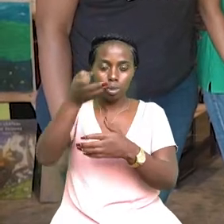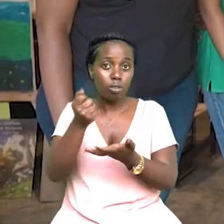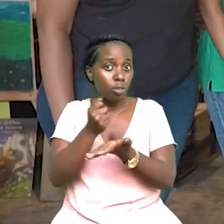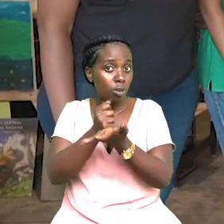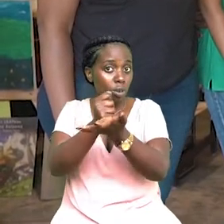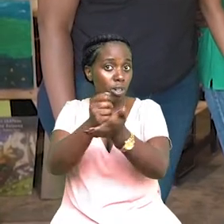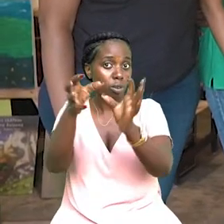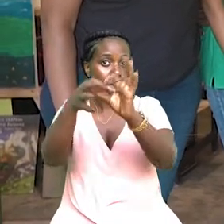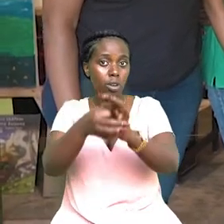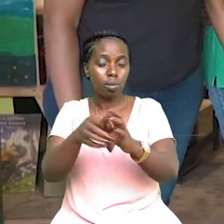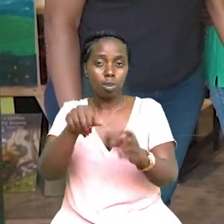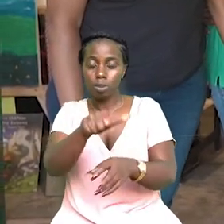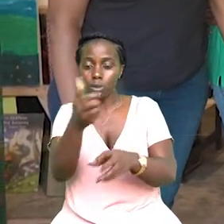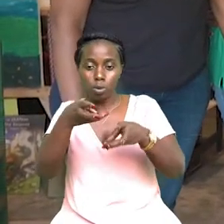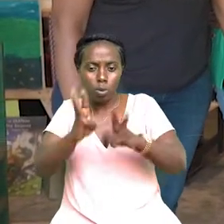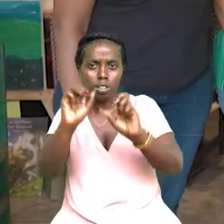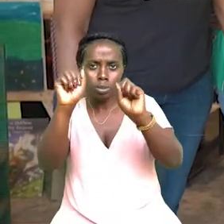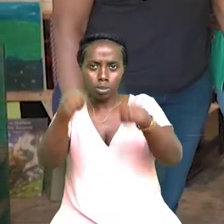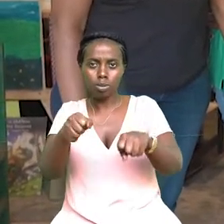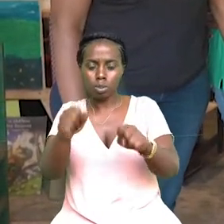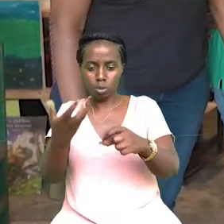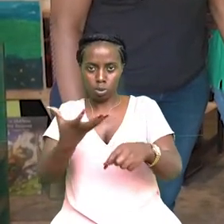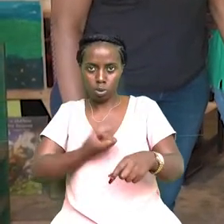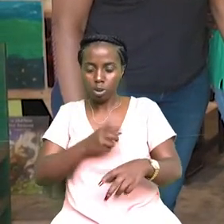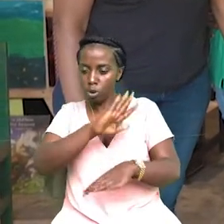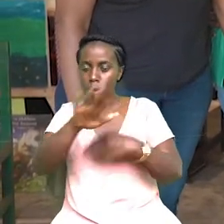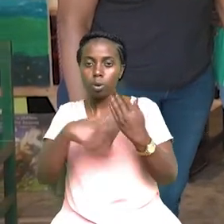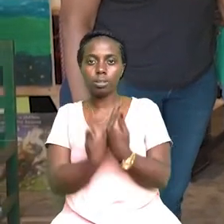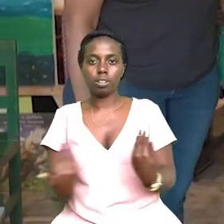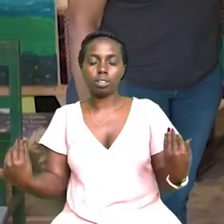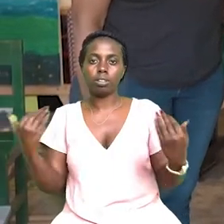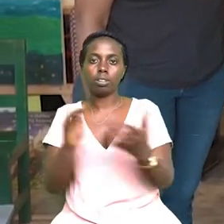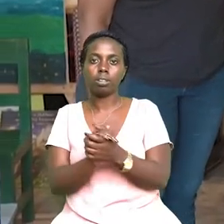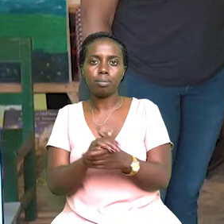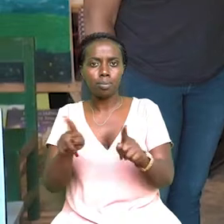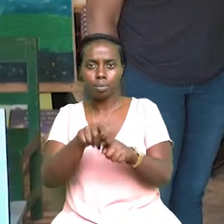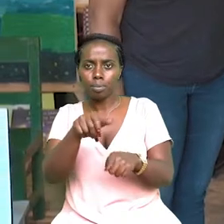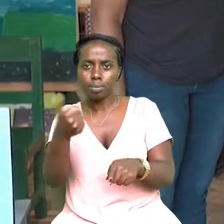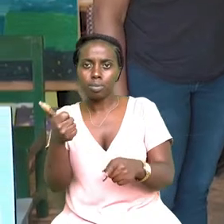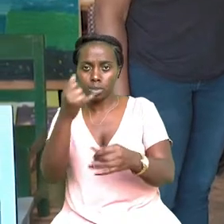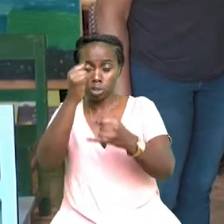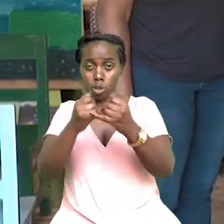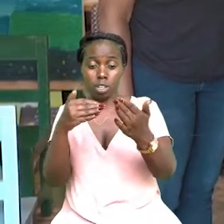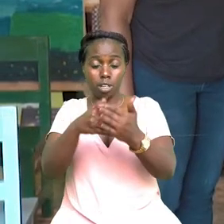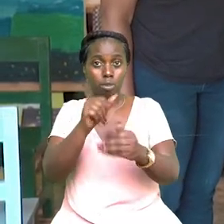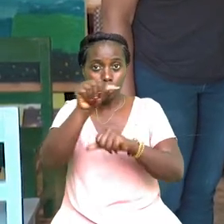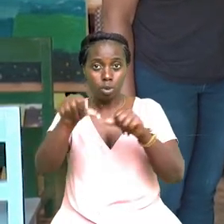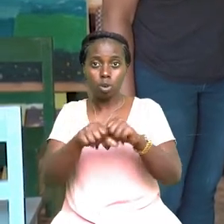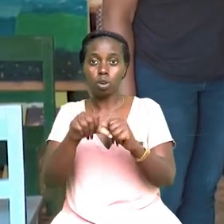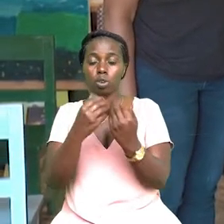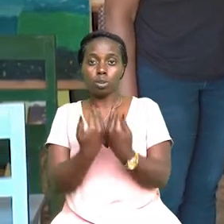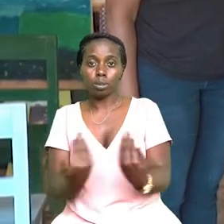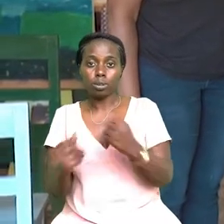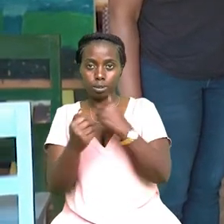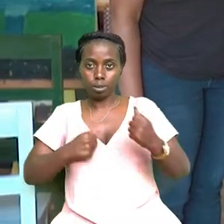and collaboration in any way possible, we can help all children to love to read. It has been very impactful for the Rwandan children,